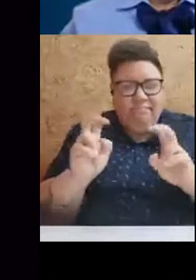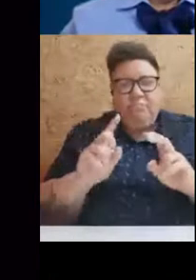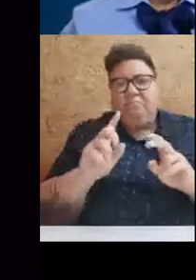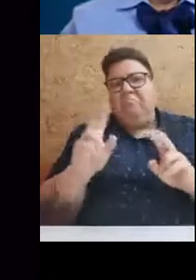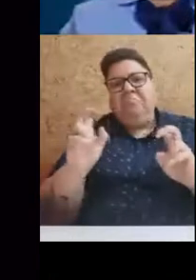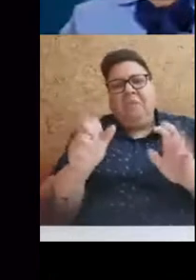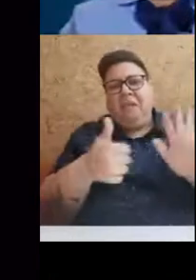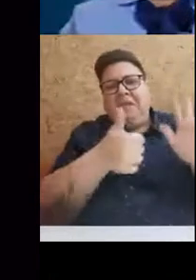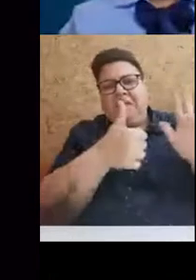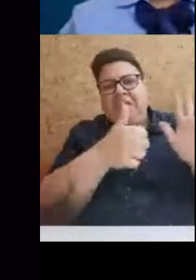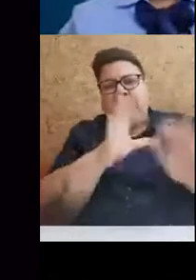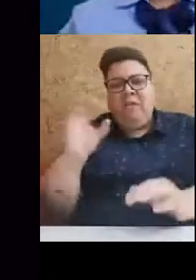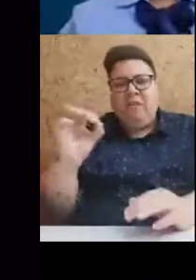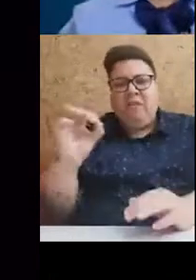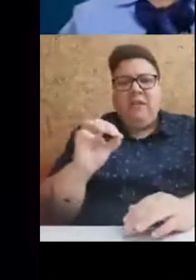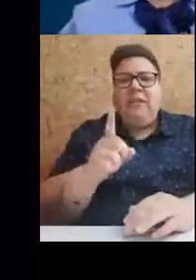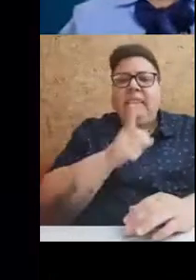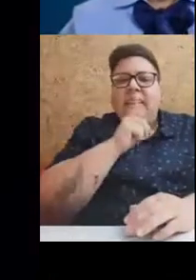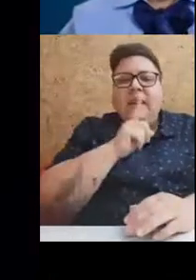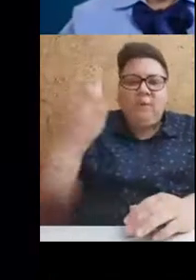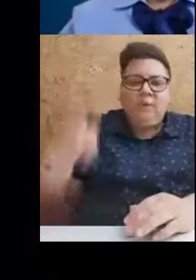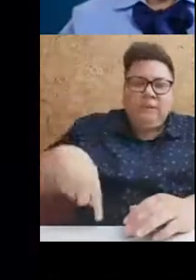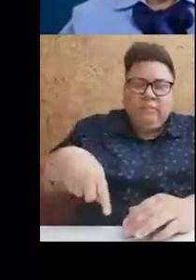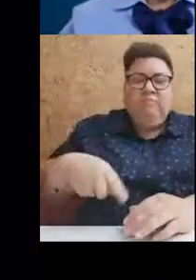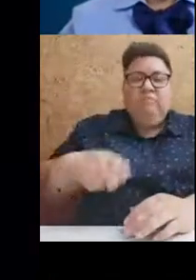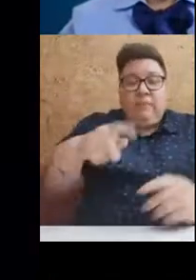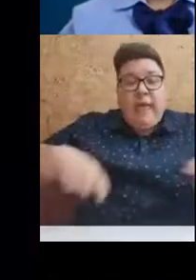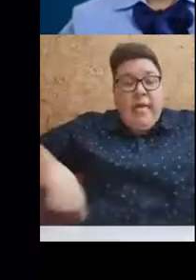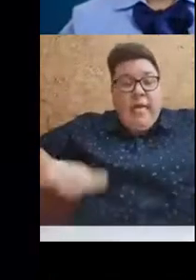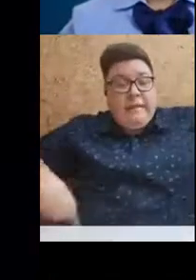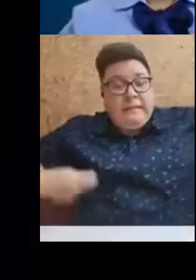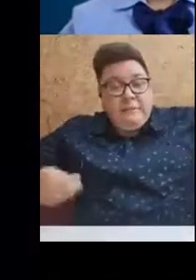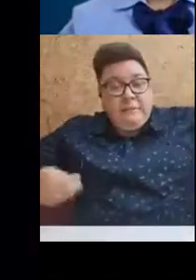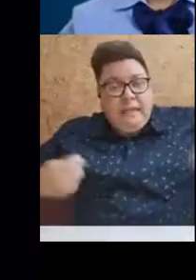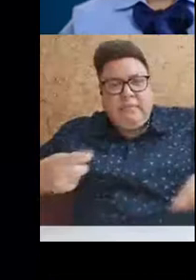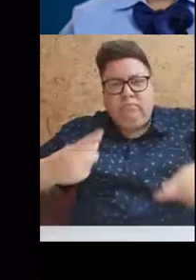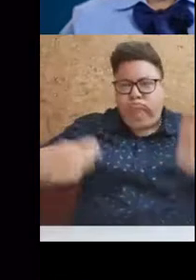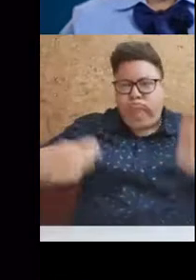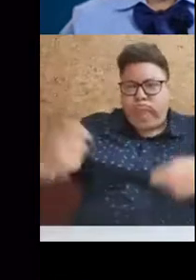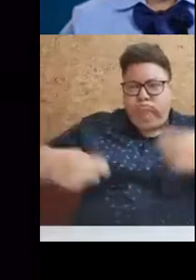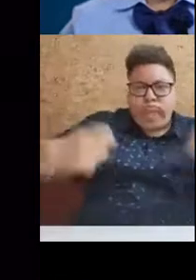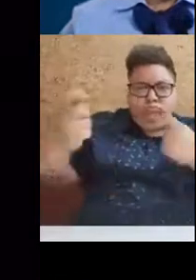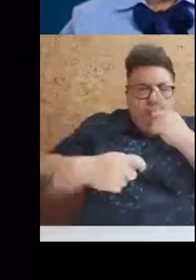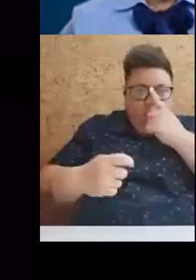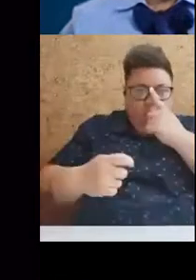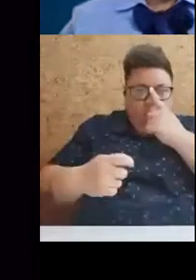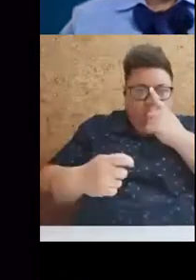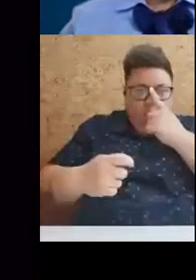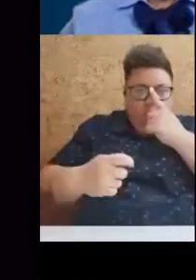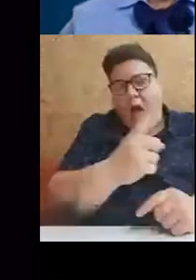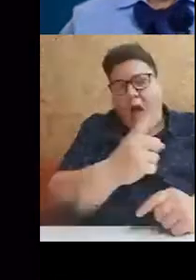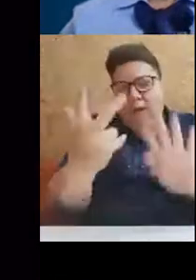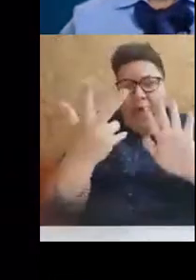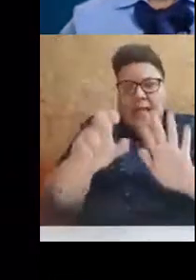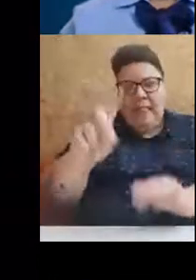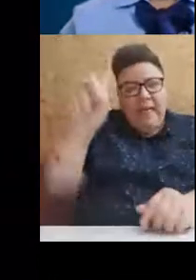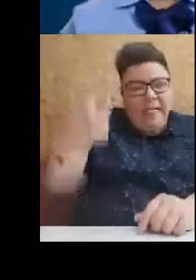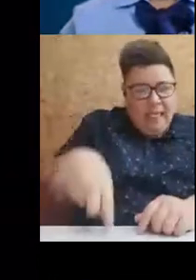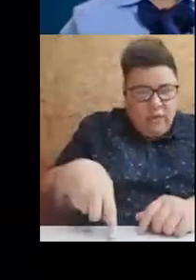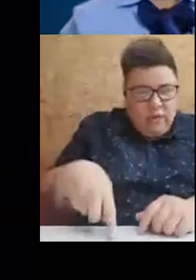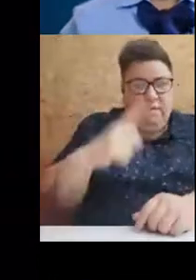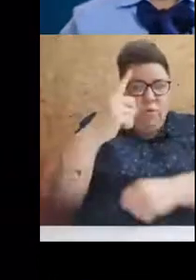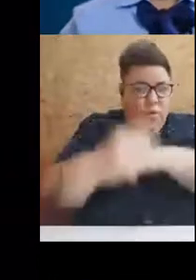Rand. The expenses, the allowable expenses, was 180,000 Rand for the year. That